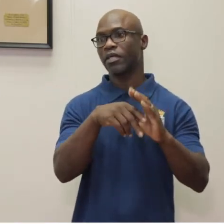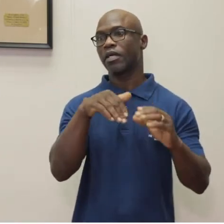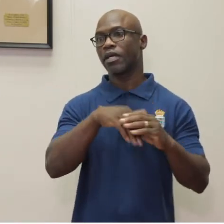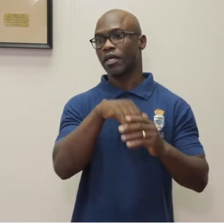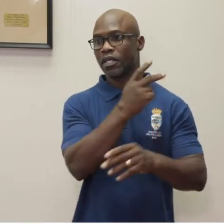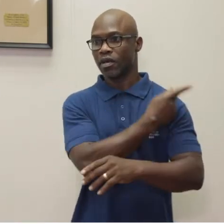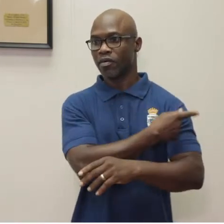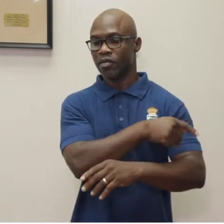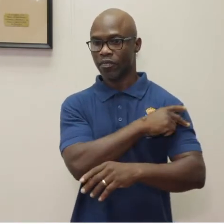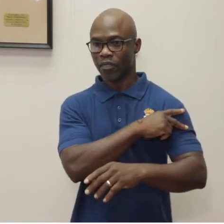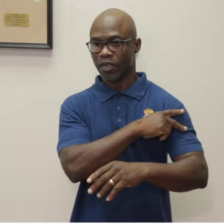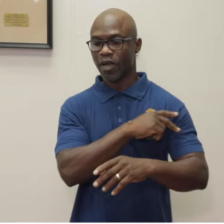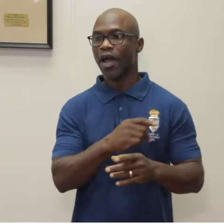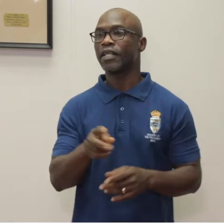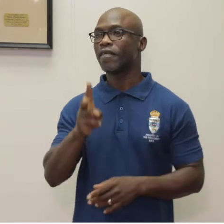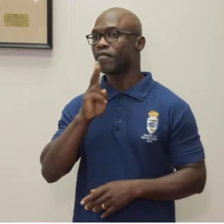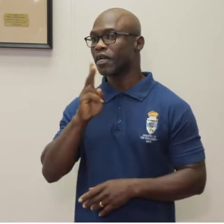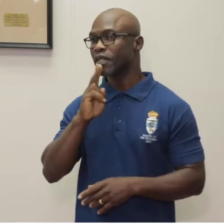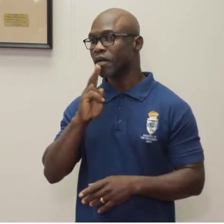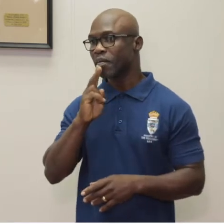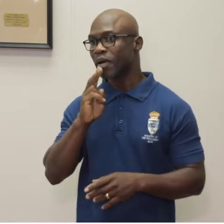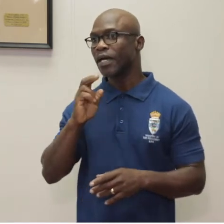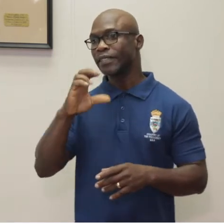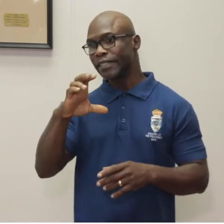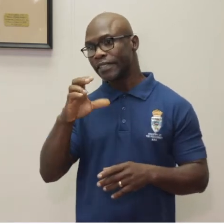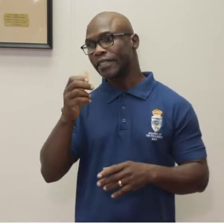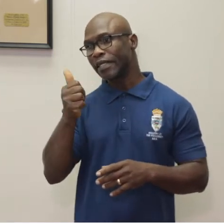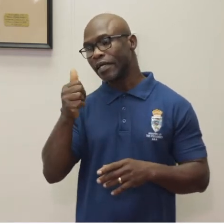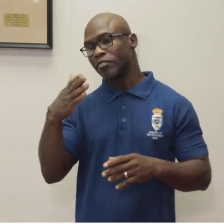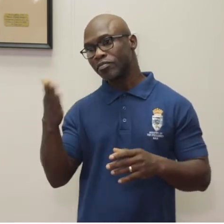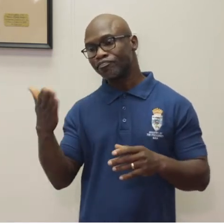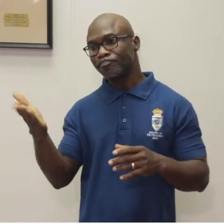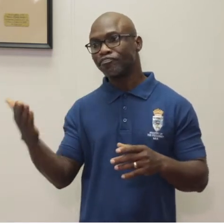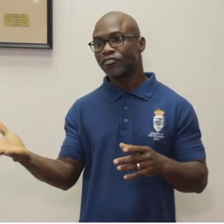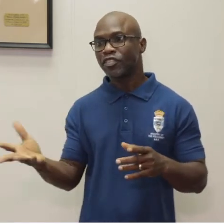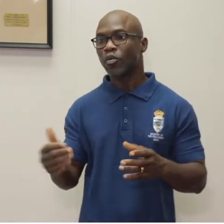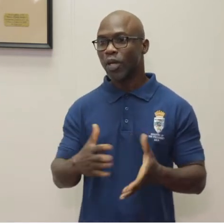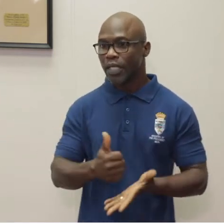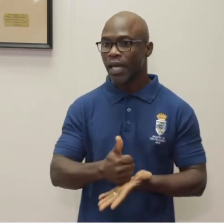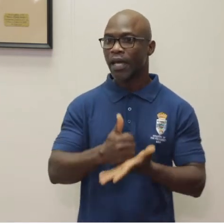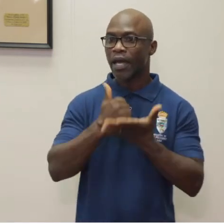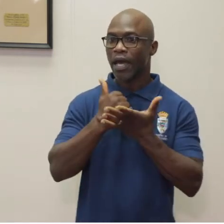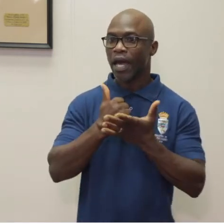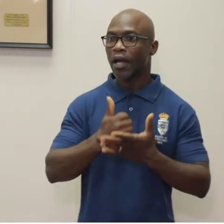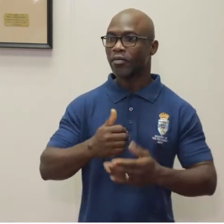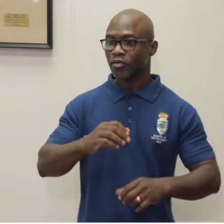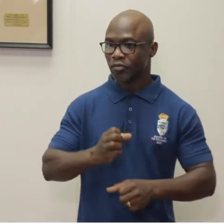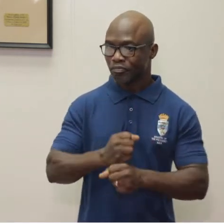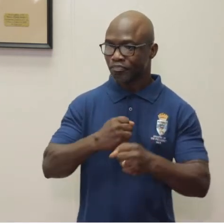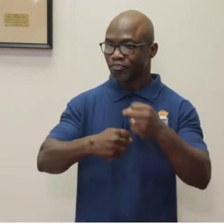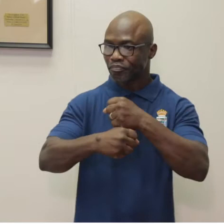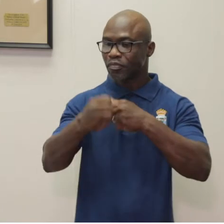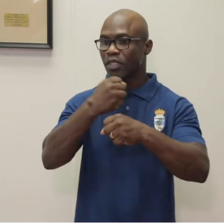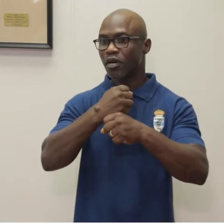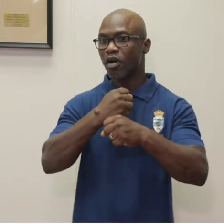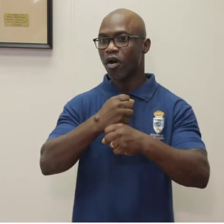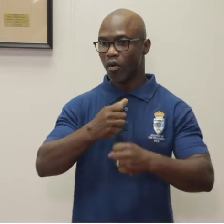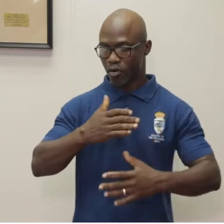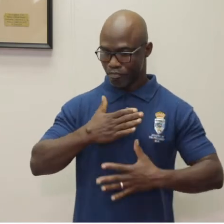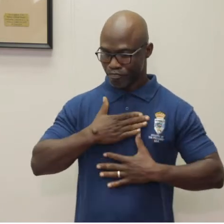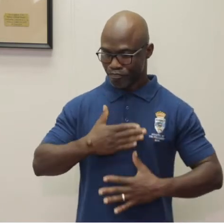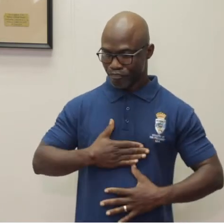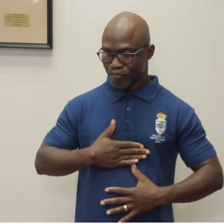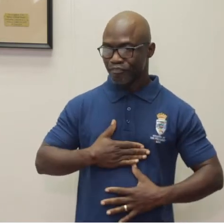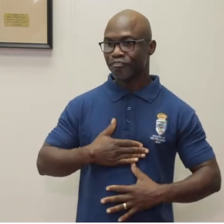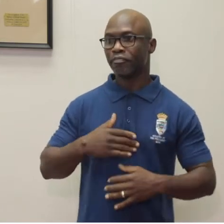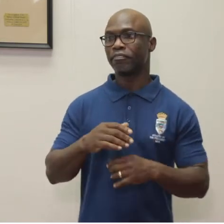Micronutrients found in our food provide essential vitamins and minerals which help to build our immune system. Today, we'll